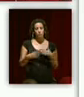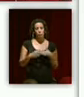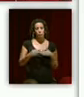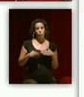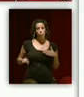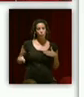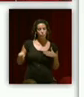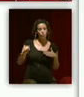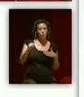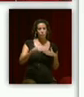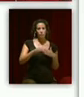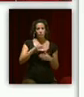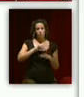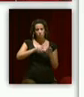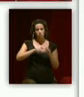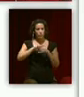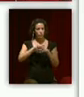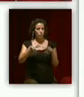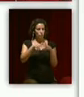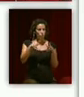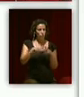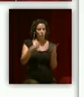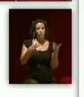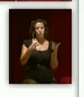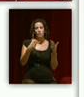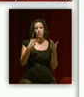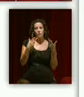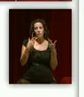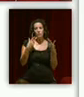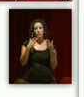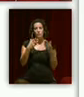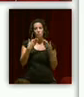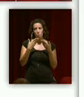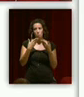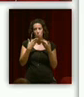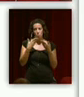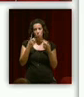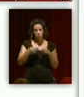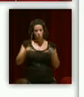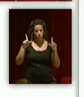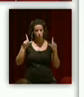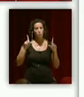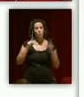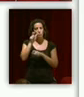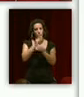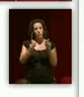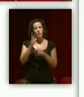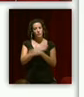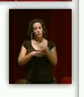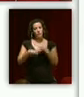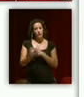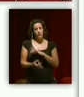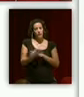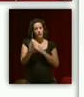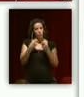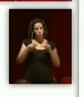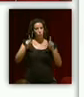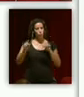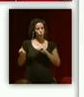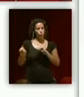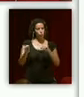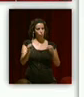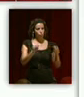on the internet. Users are using the social networks, and people with impairments create their own